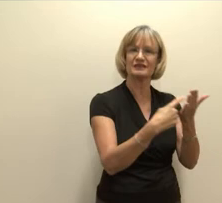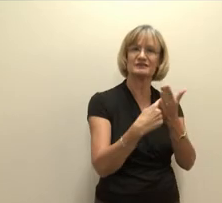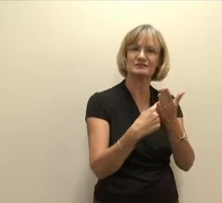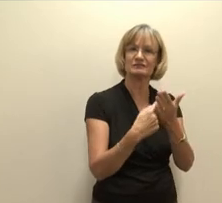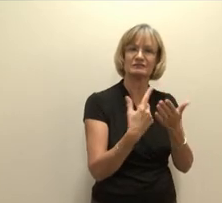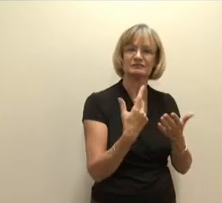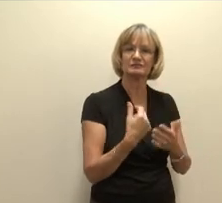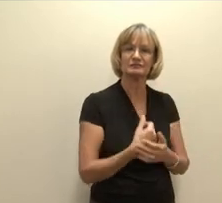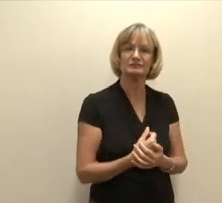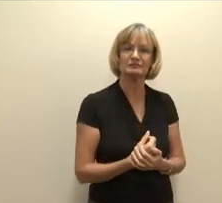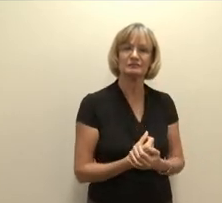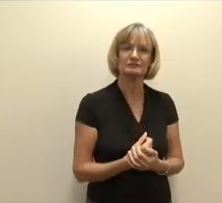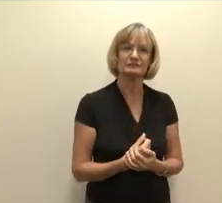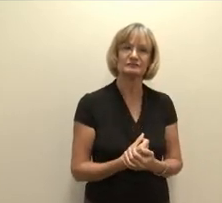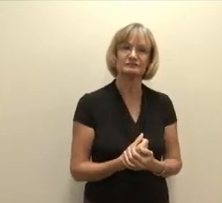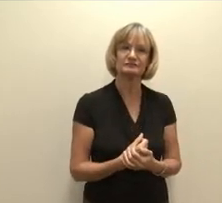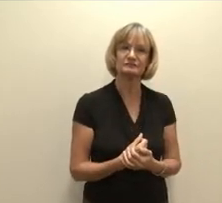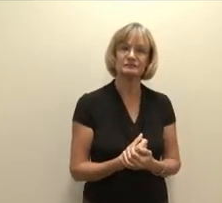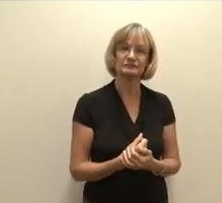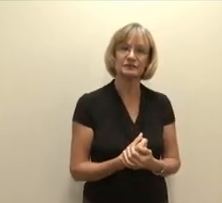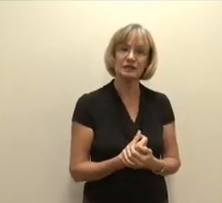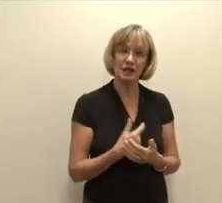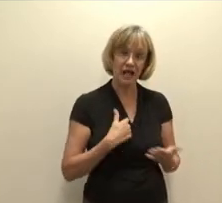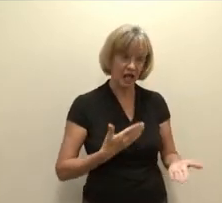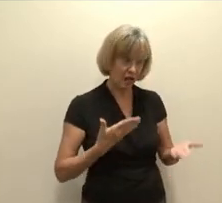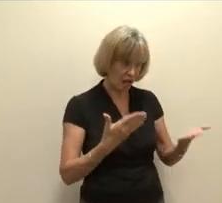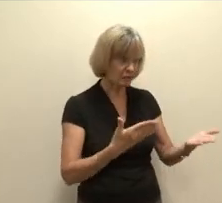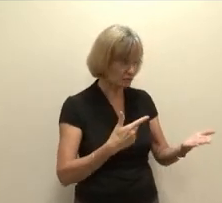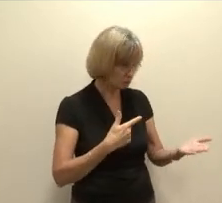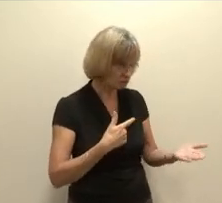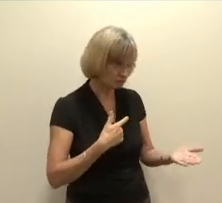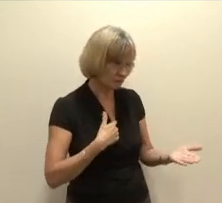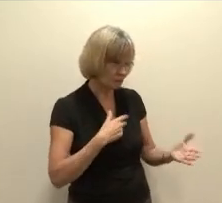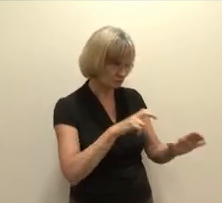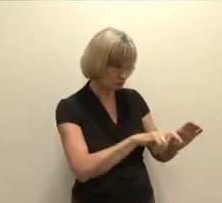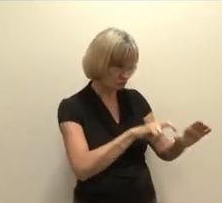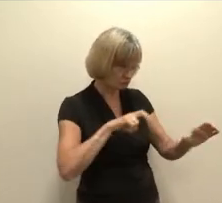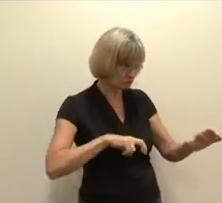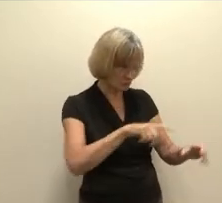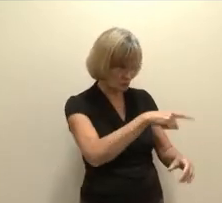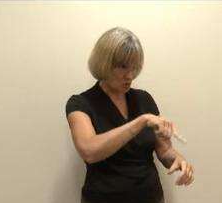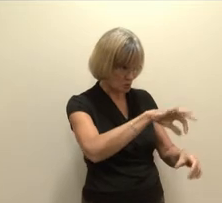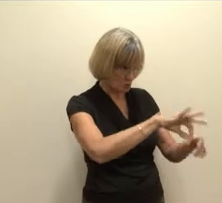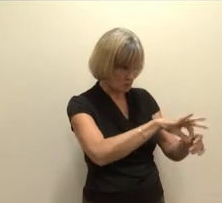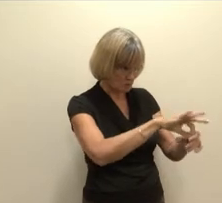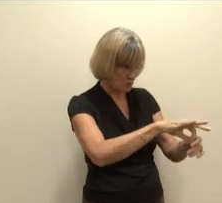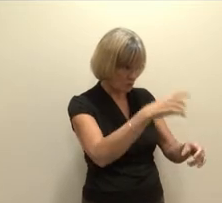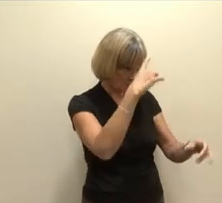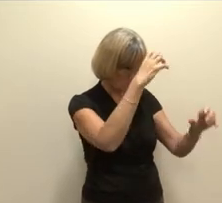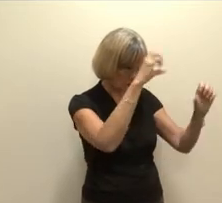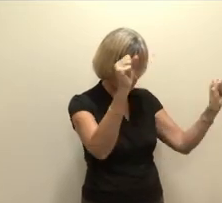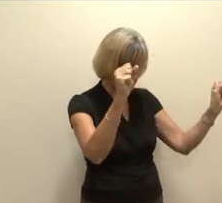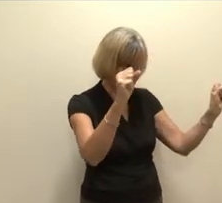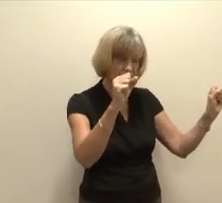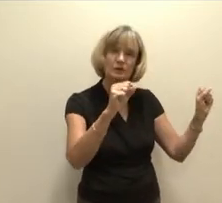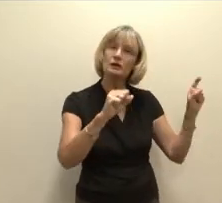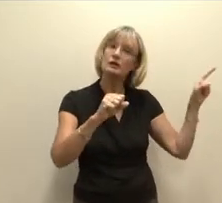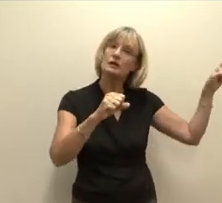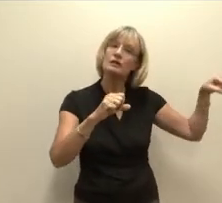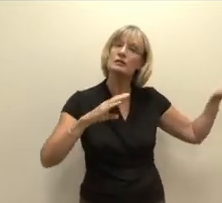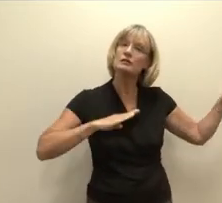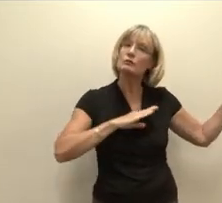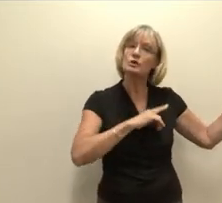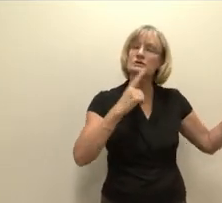members. And when I offered to recuse myself for the perception, my fellow board members said,